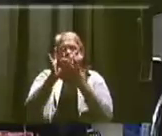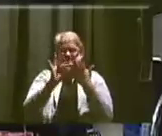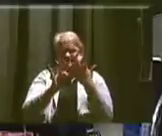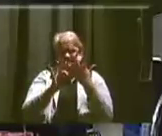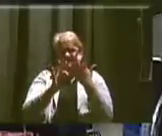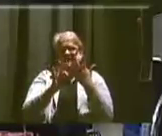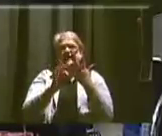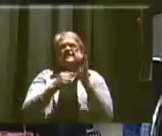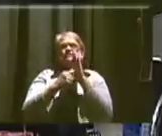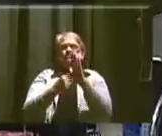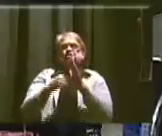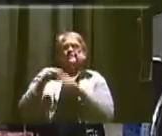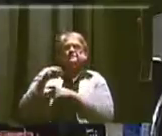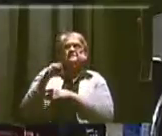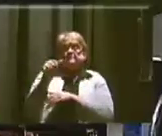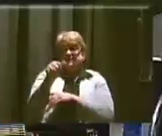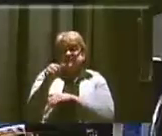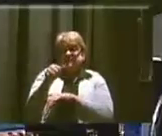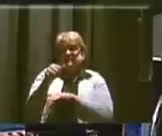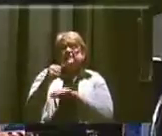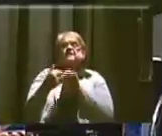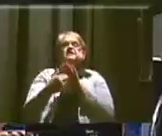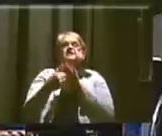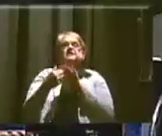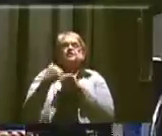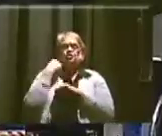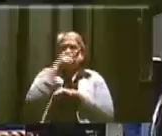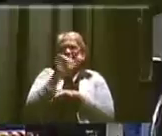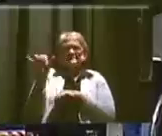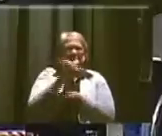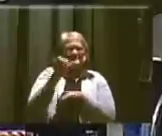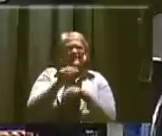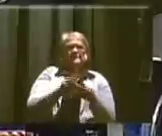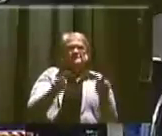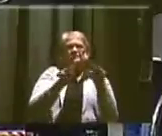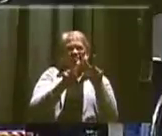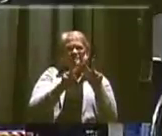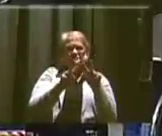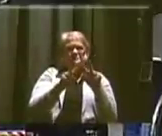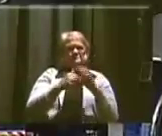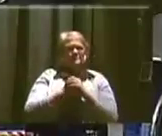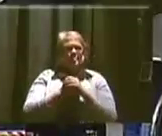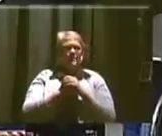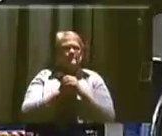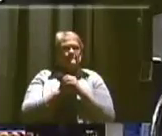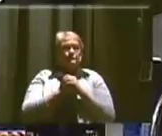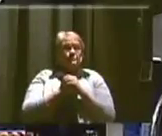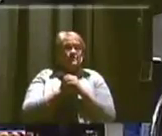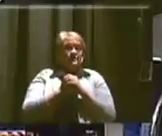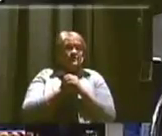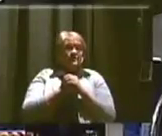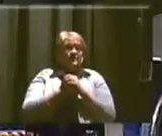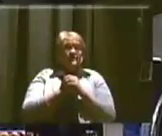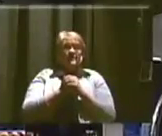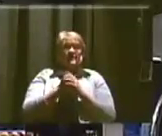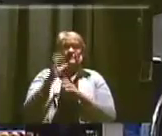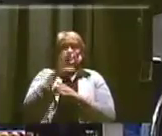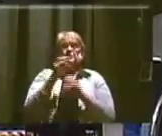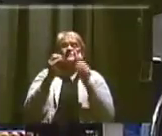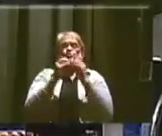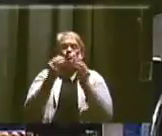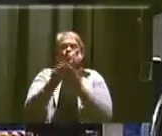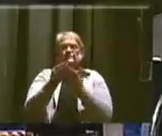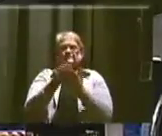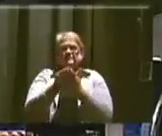reflect our values. I am very much personally looking toward funding, more funding for music and